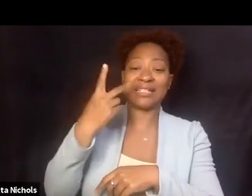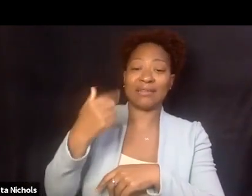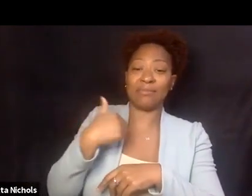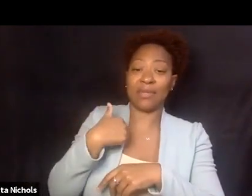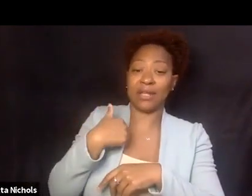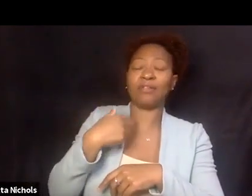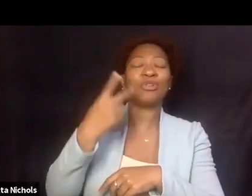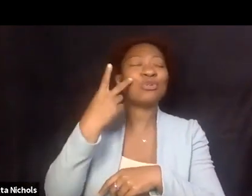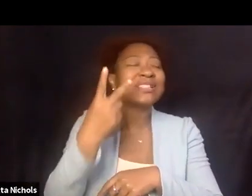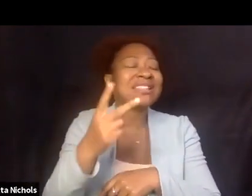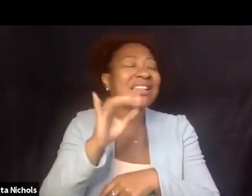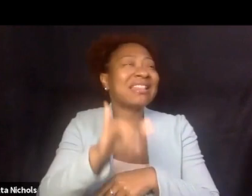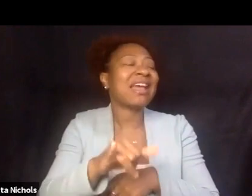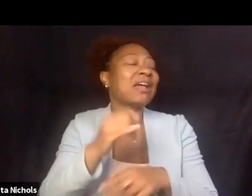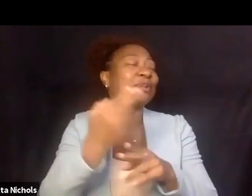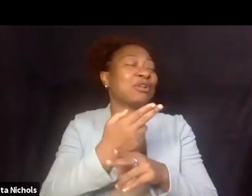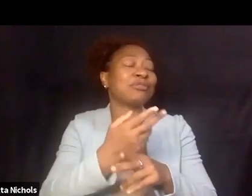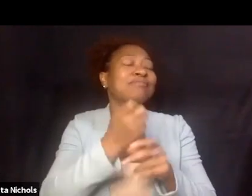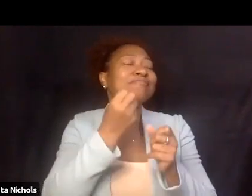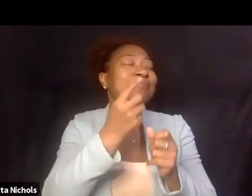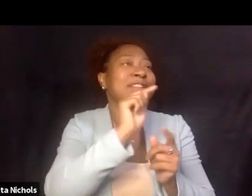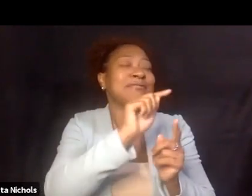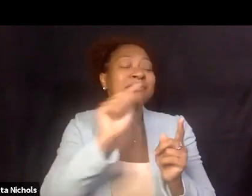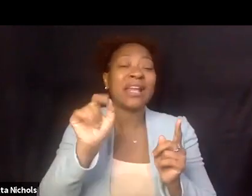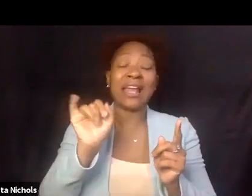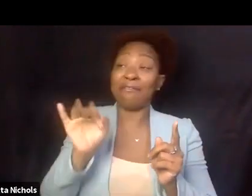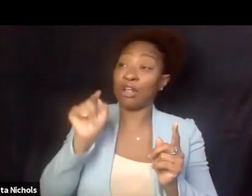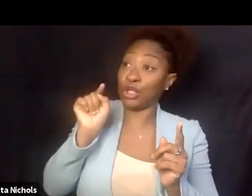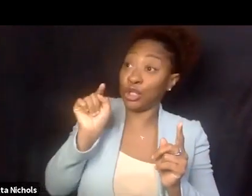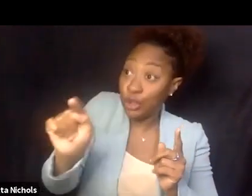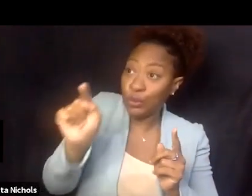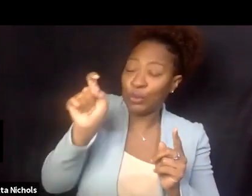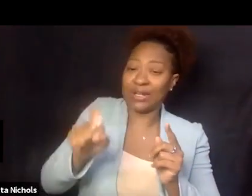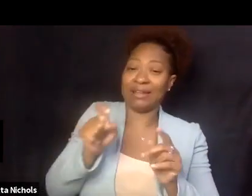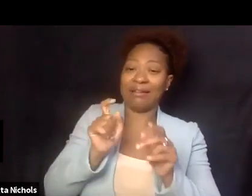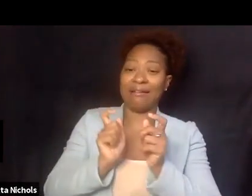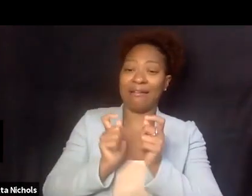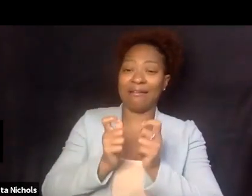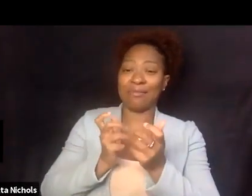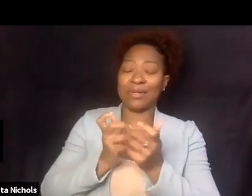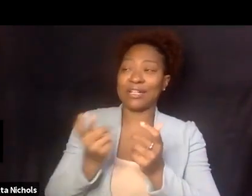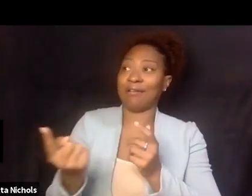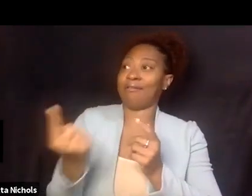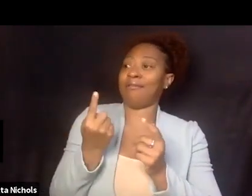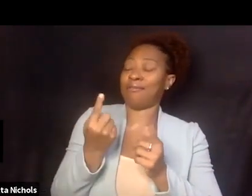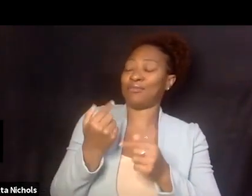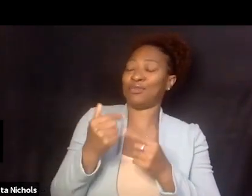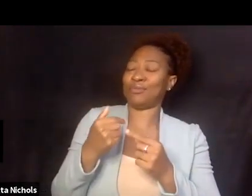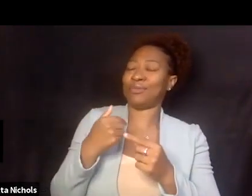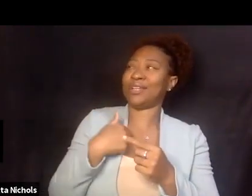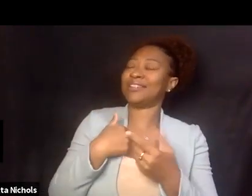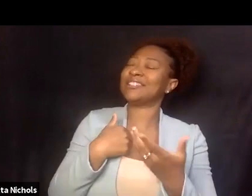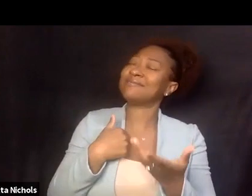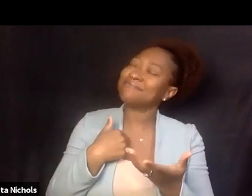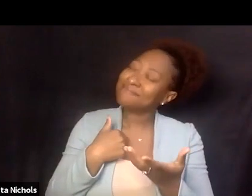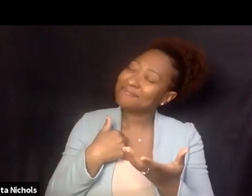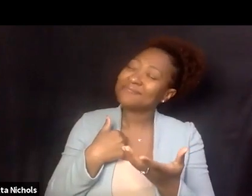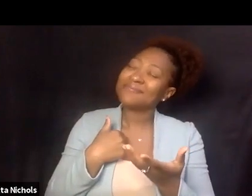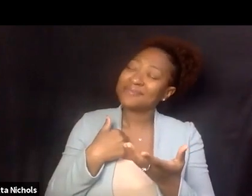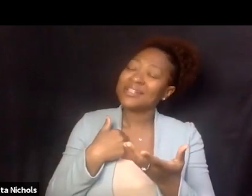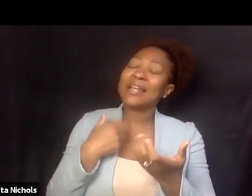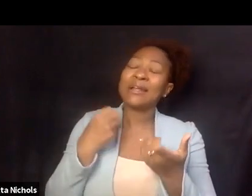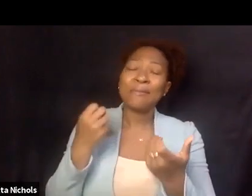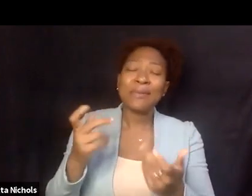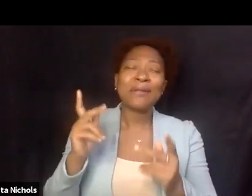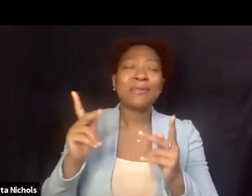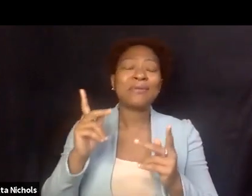in lots of different places. If you need accommodation, come see me. And so many people who are at this meeting will, of course,